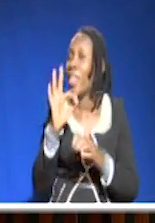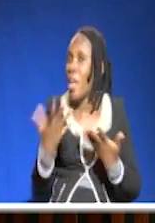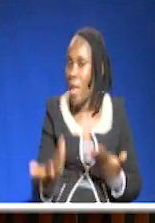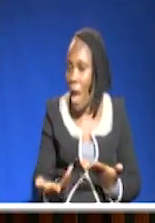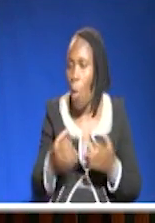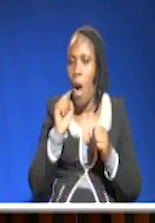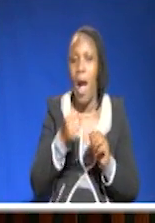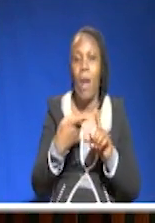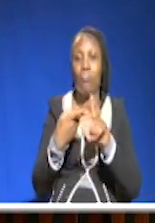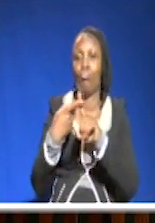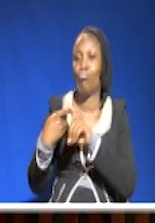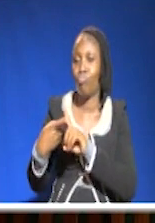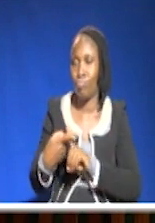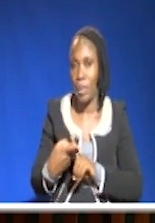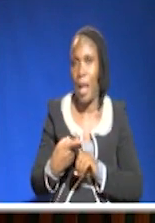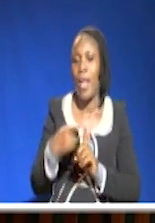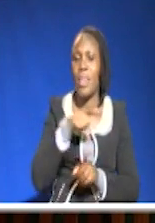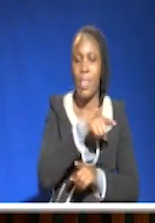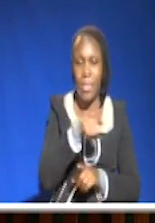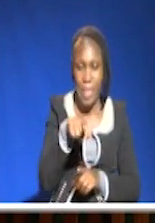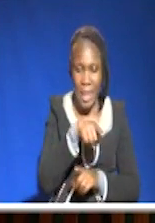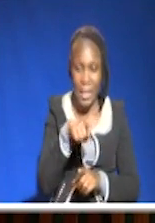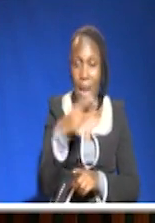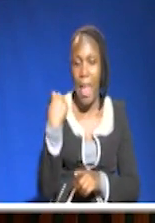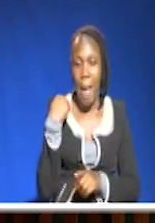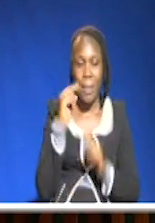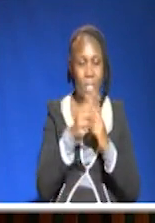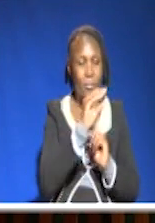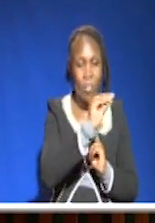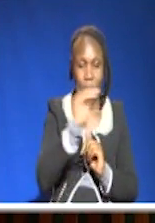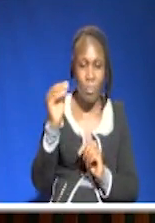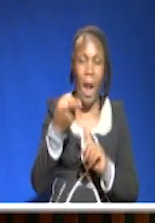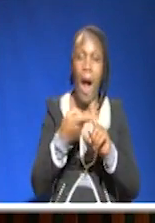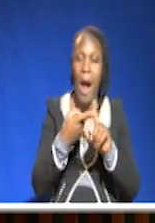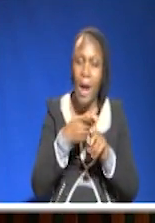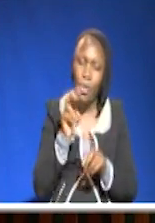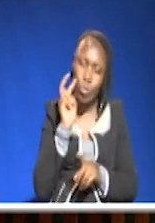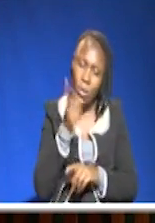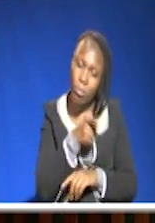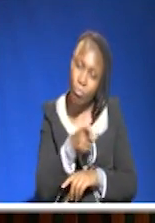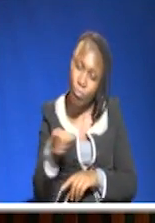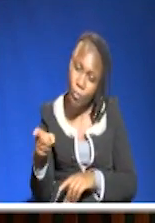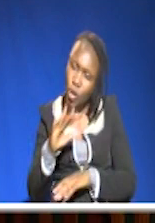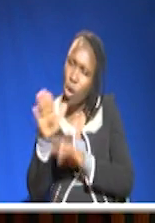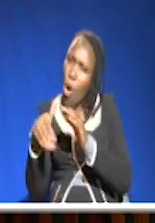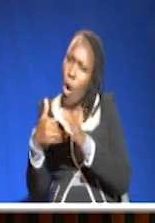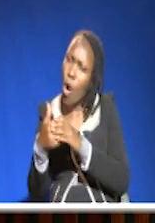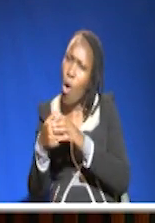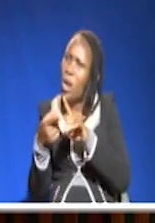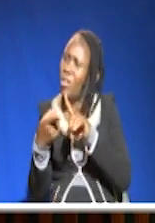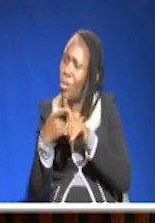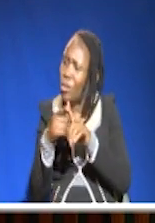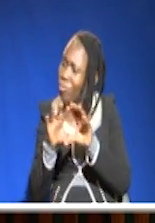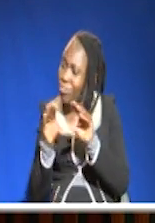adding the digits of that number and checking whether the sum of those